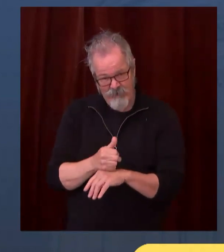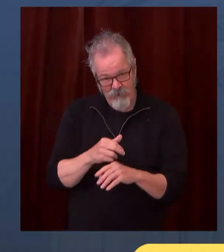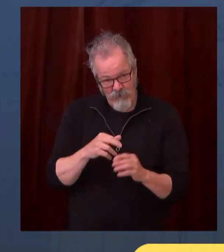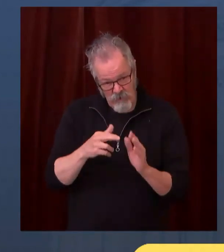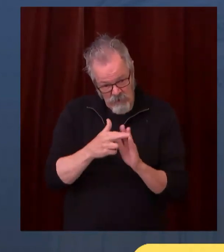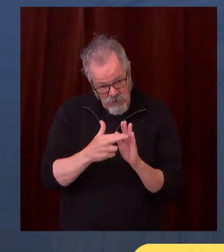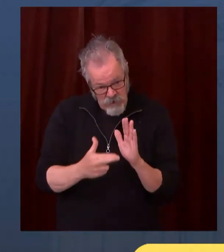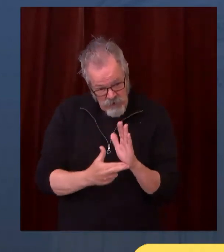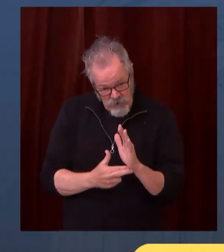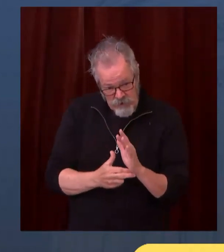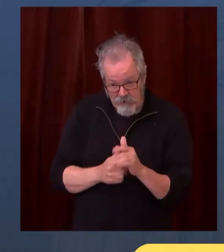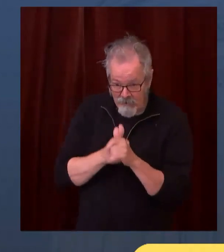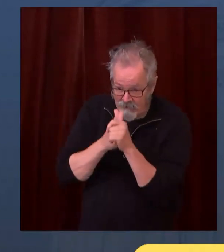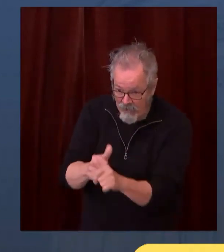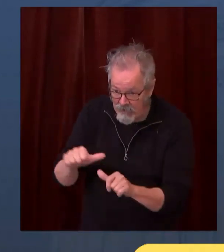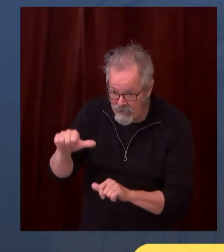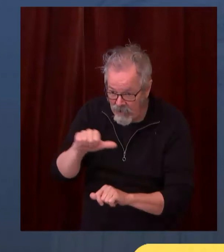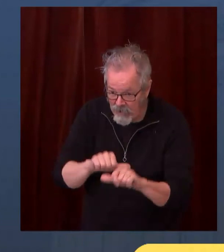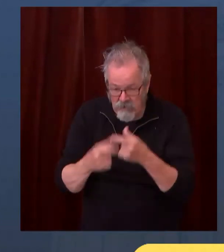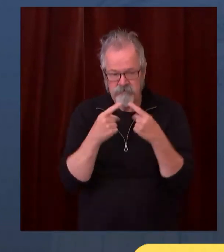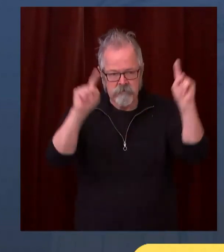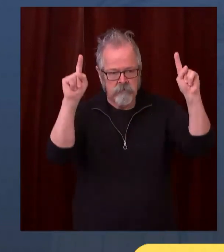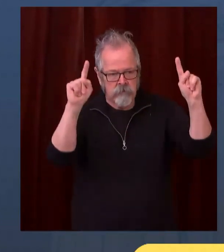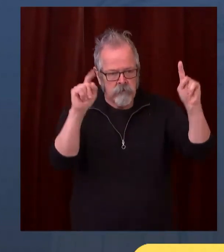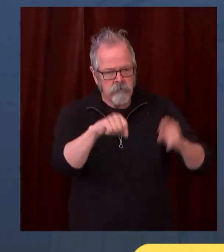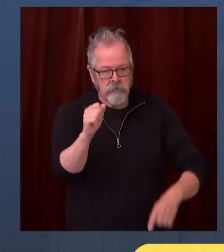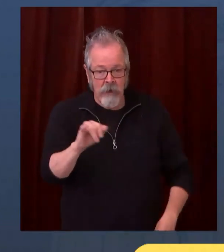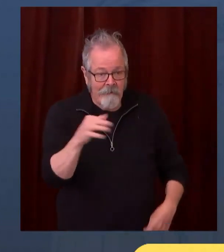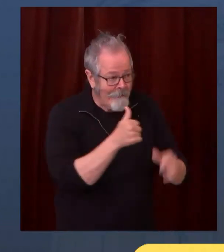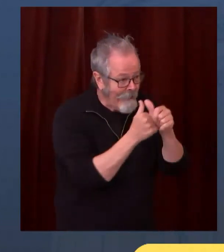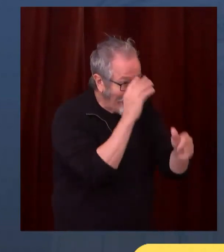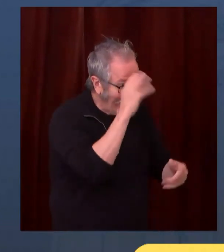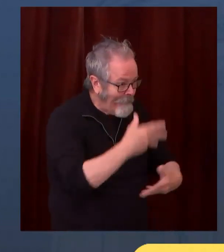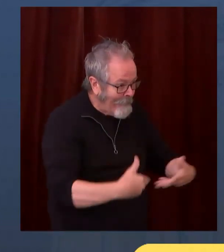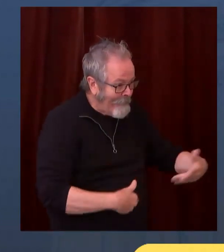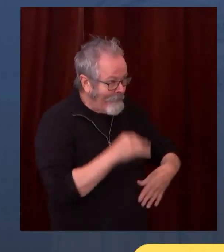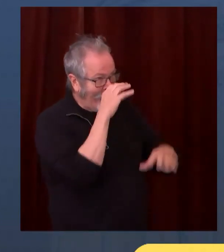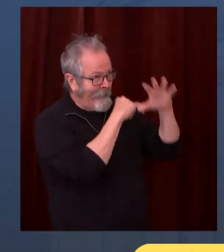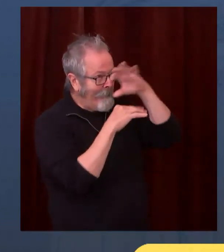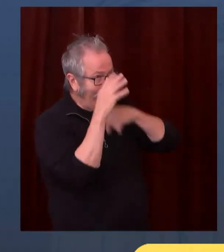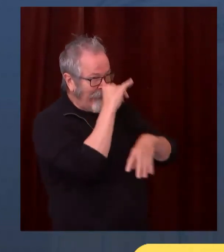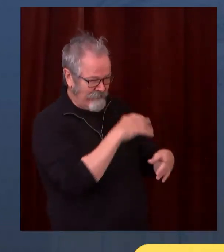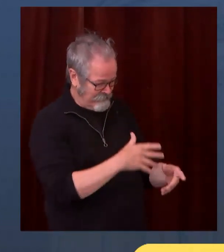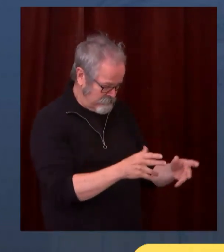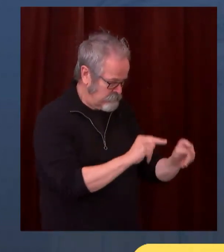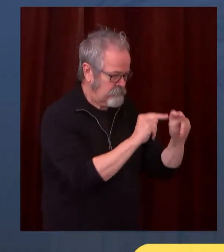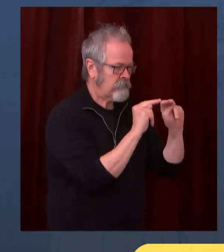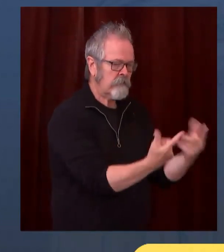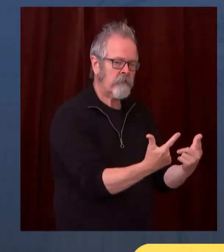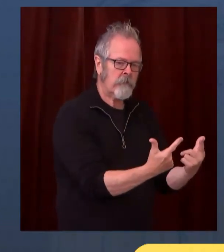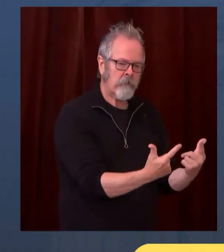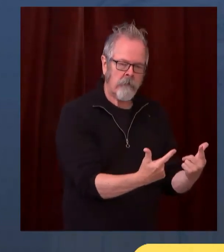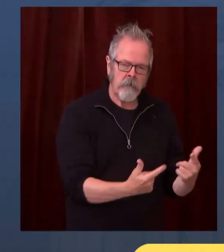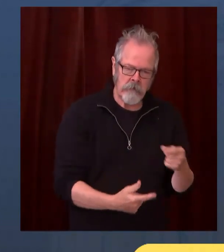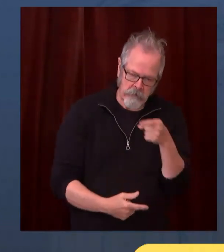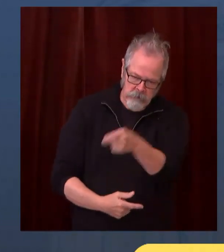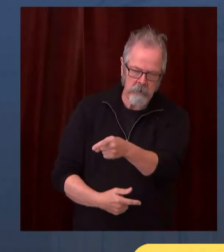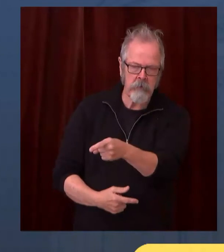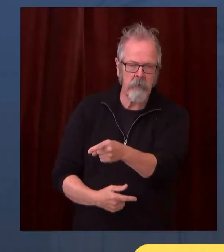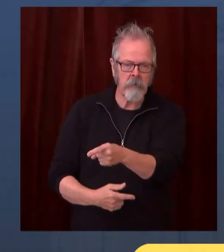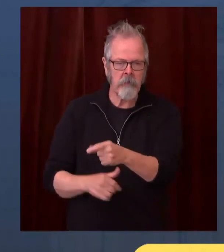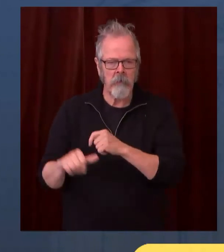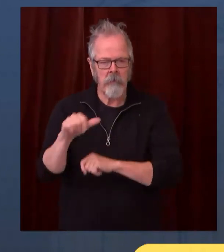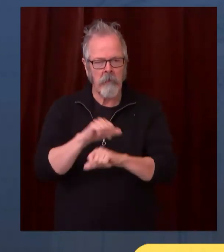these numbers, we look at these numbers every day, and they're tracking facilities, and the speed now with which